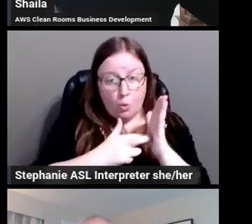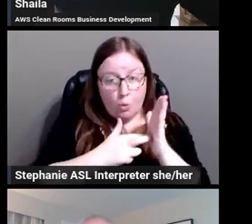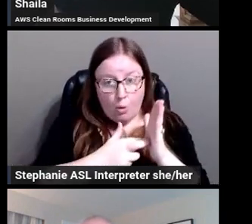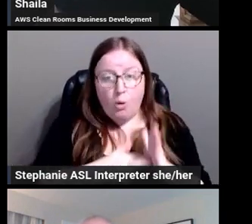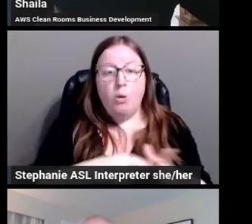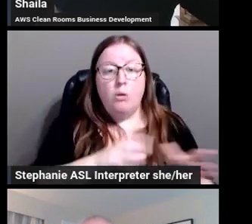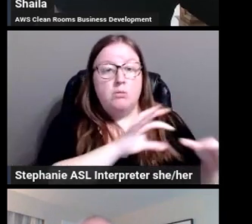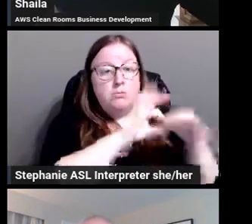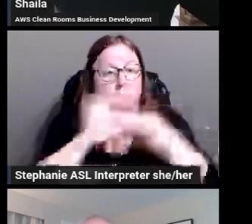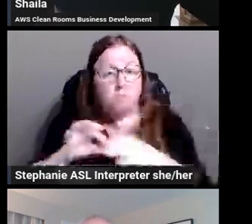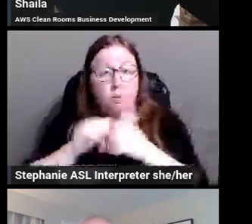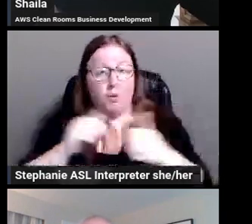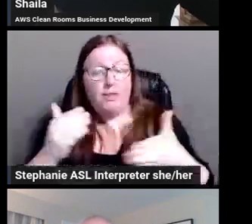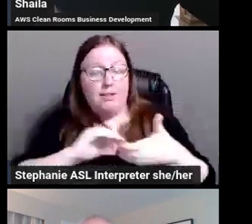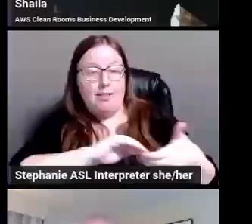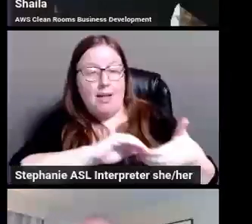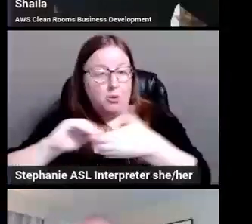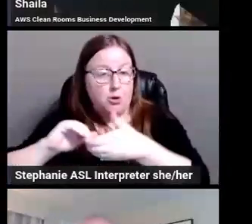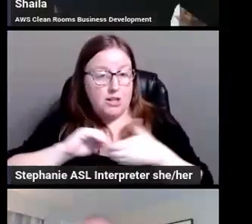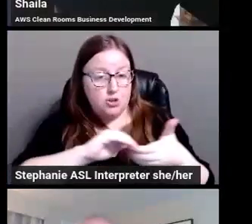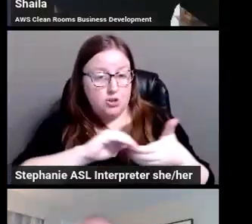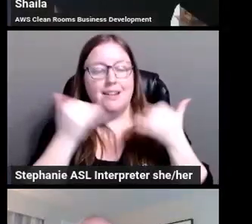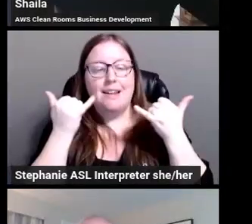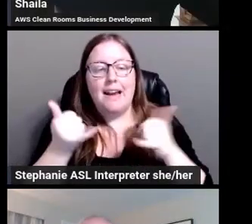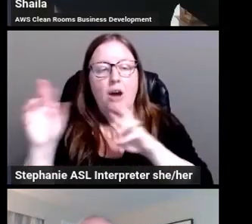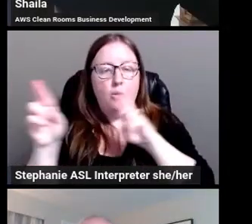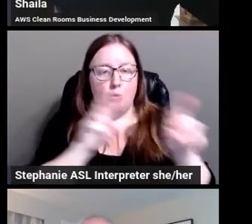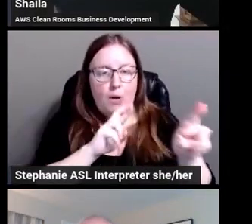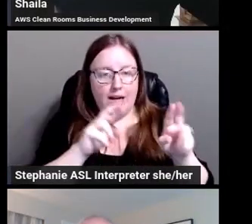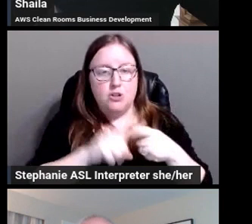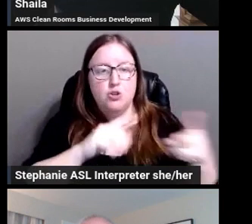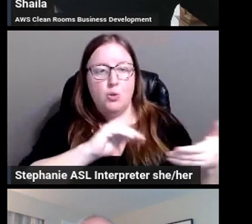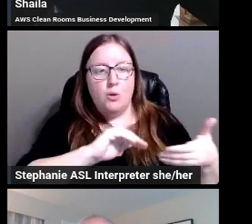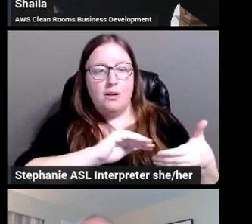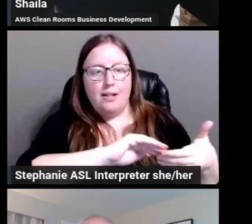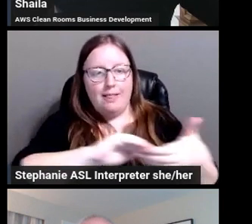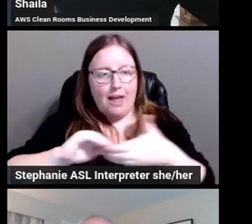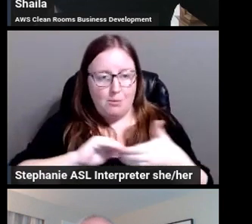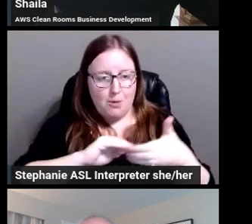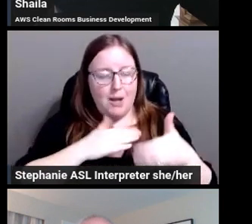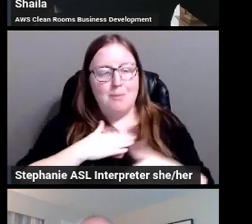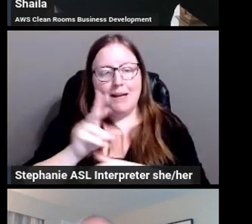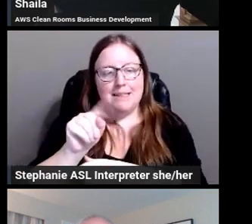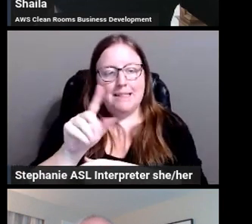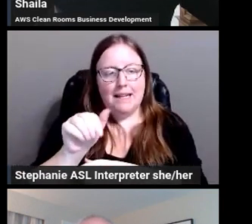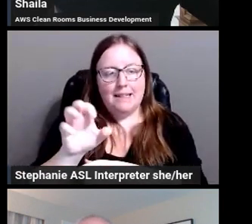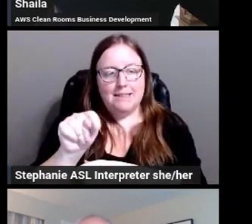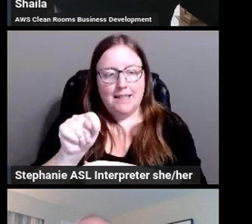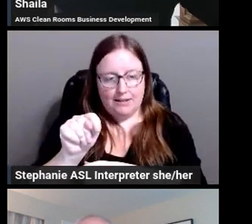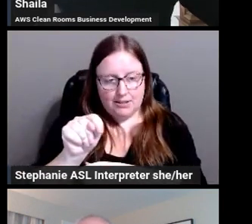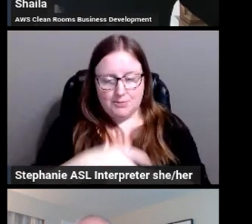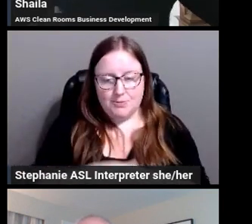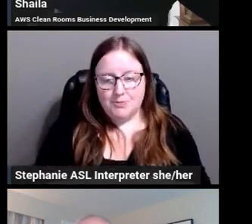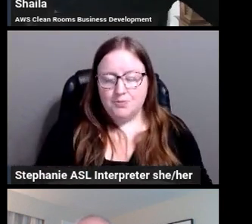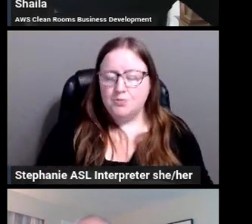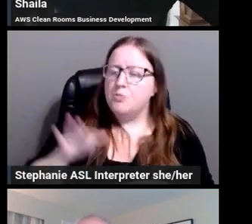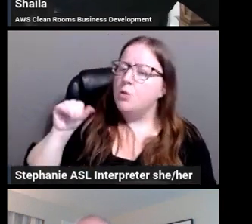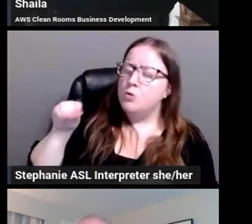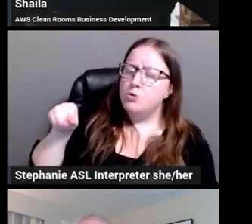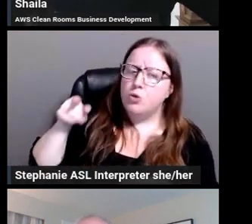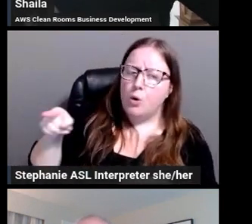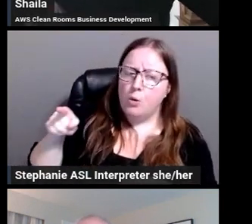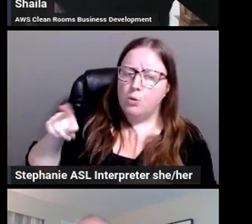it to the collaboration, we are now ready to collaborate on my data set. So you've now set up